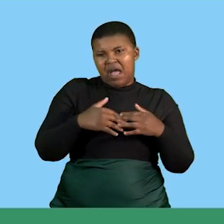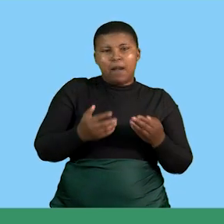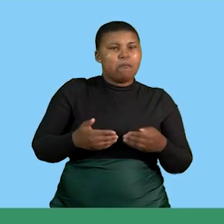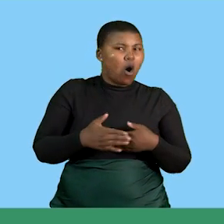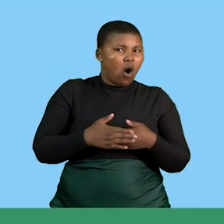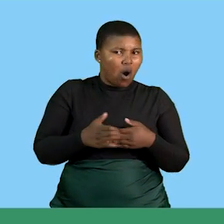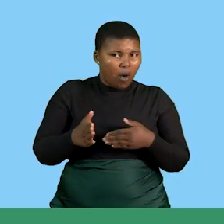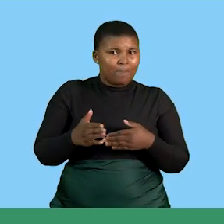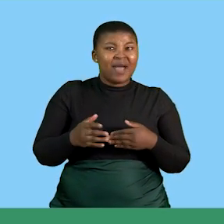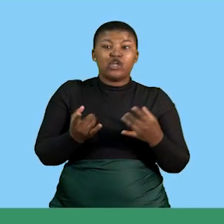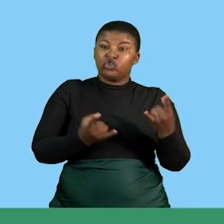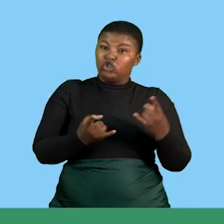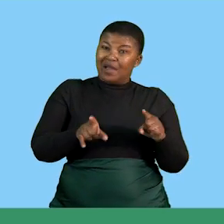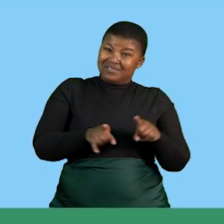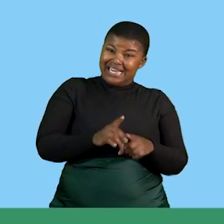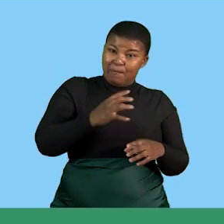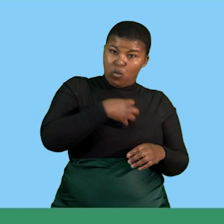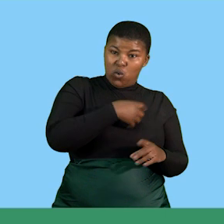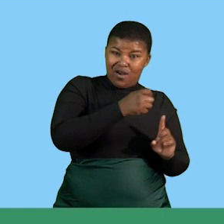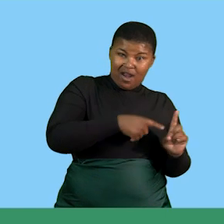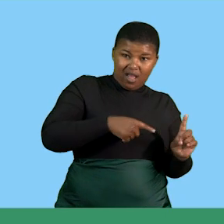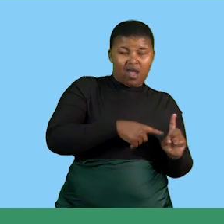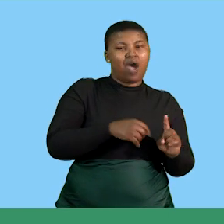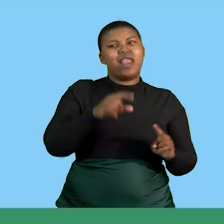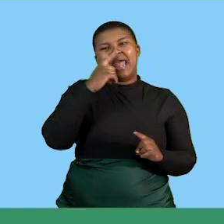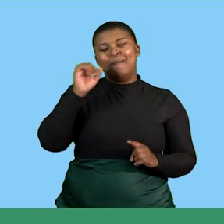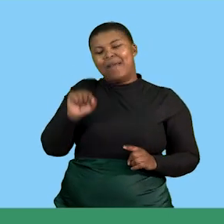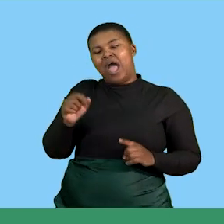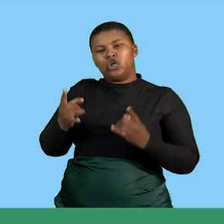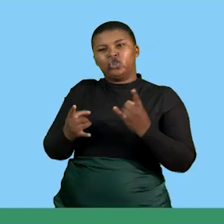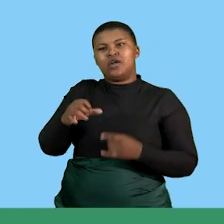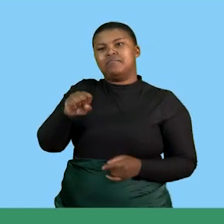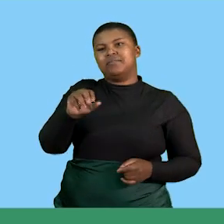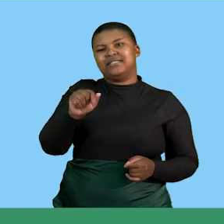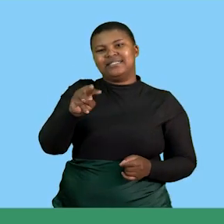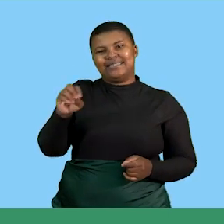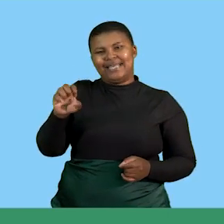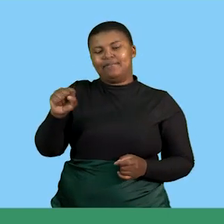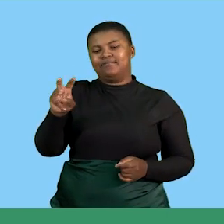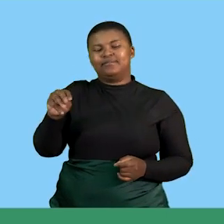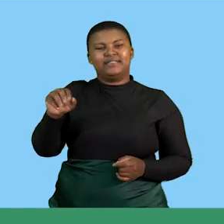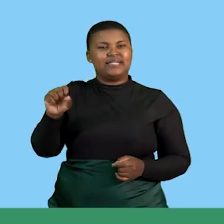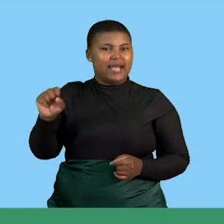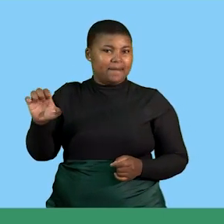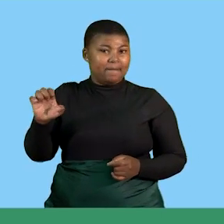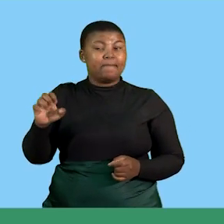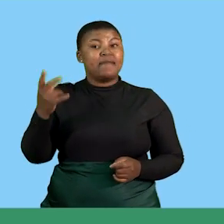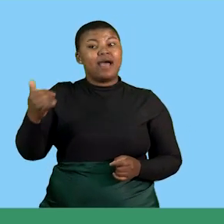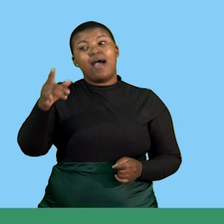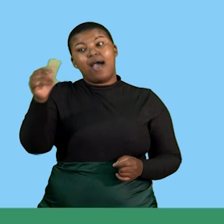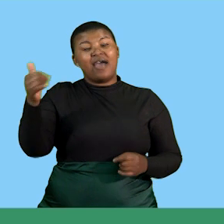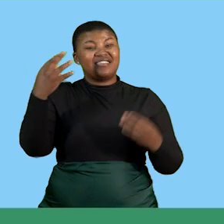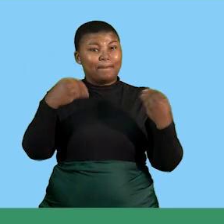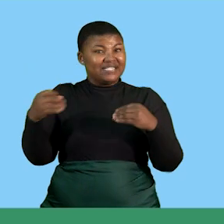shop named Same Antiques in the nearby area. And any business that delivers the same products or service as we